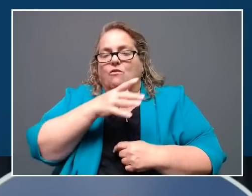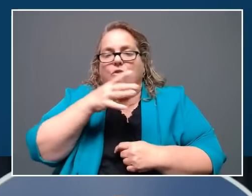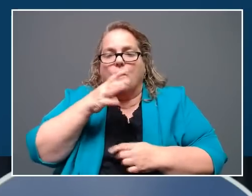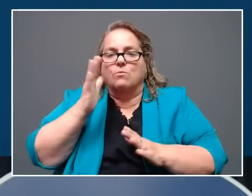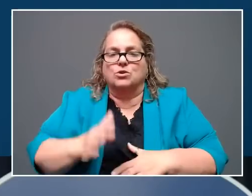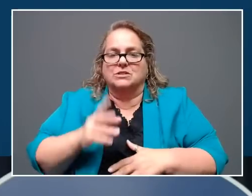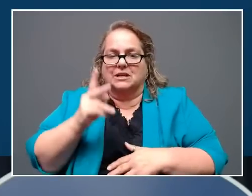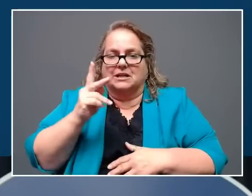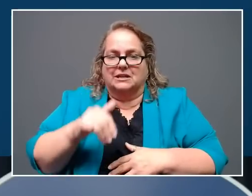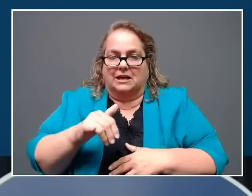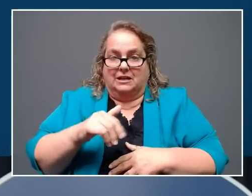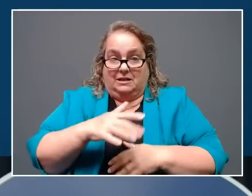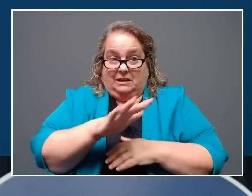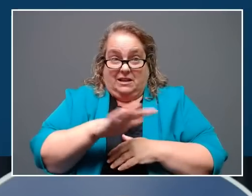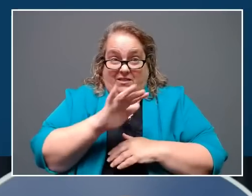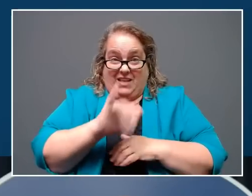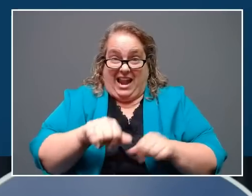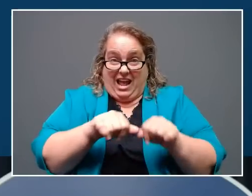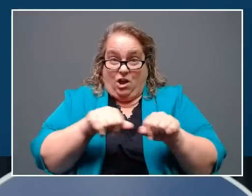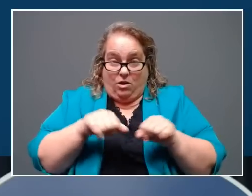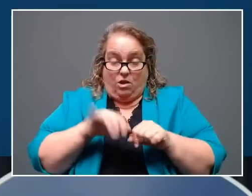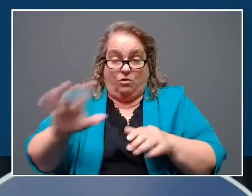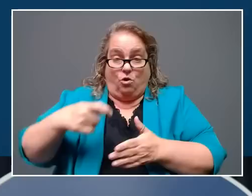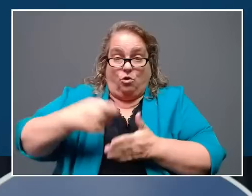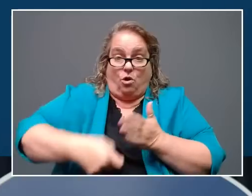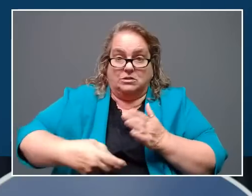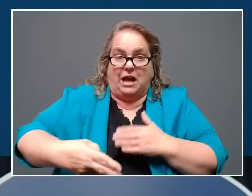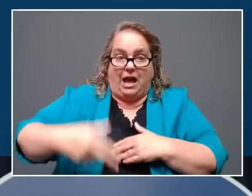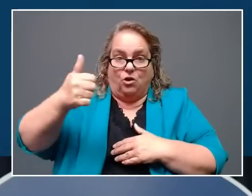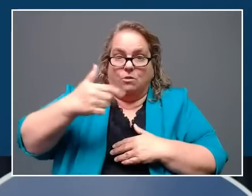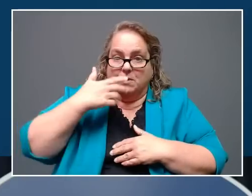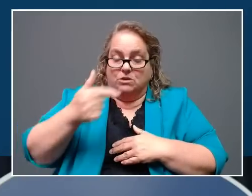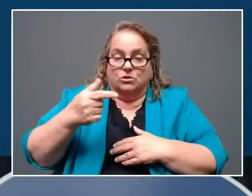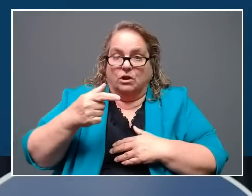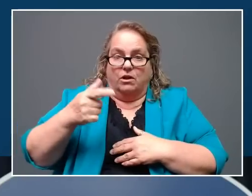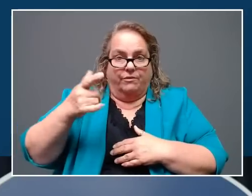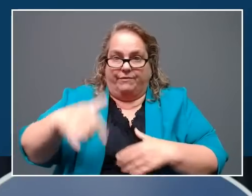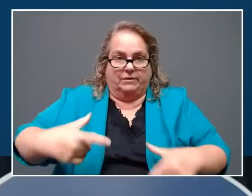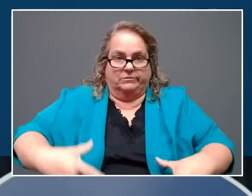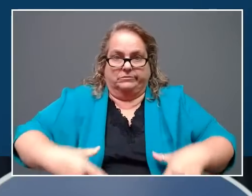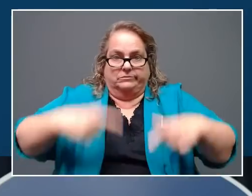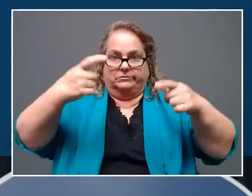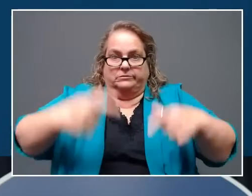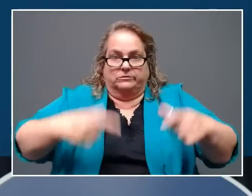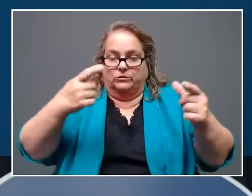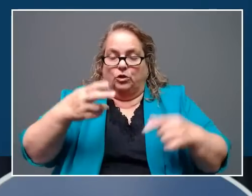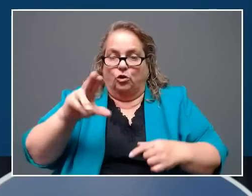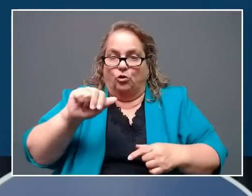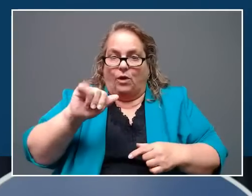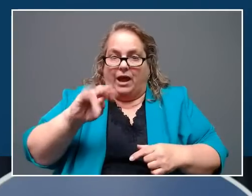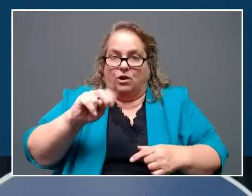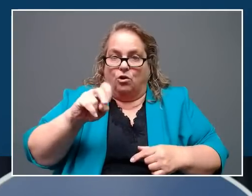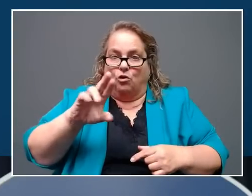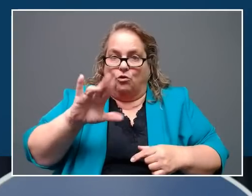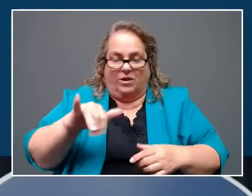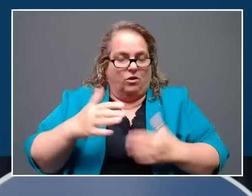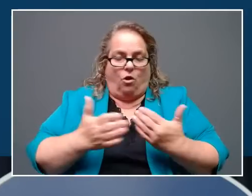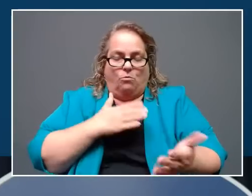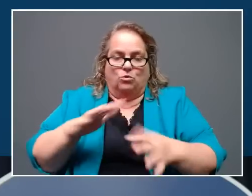be significantly higher because they're granary. And the only local granary was almost completely destroyed.